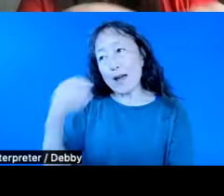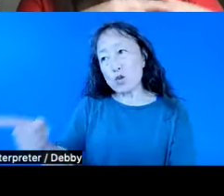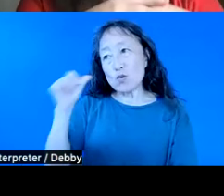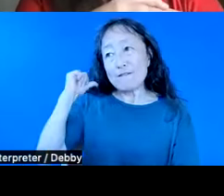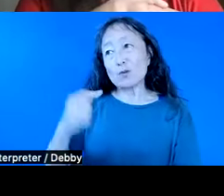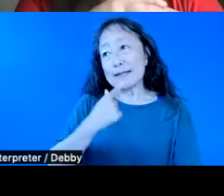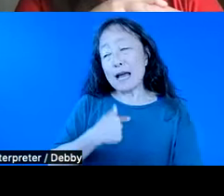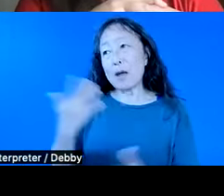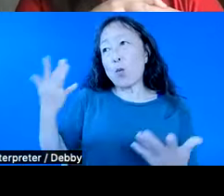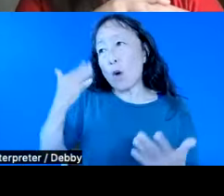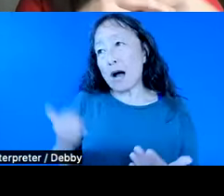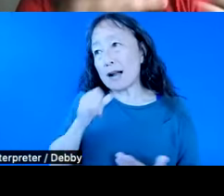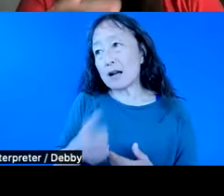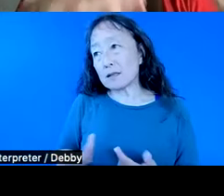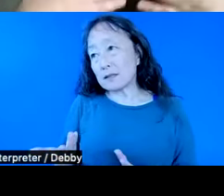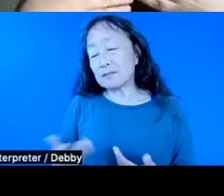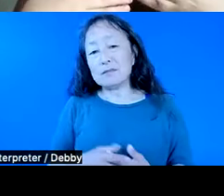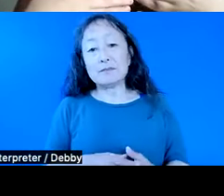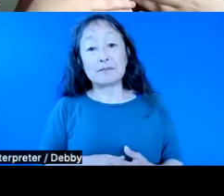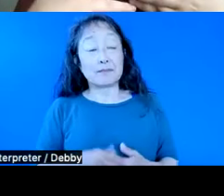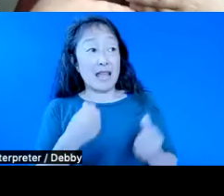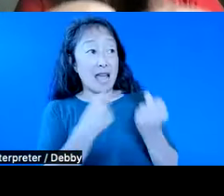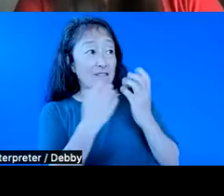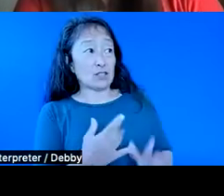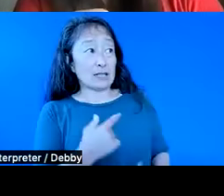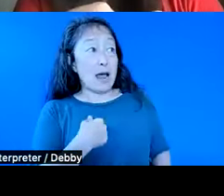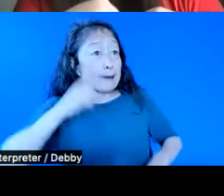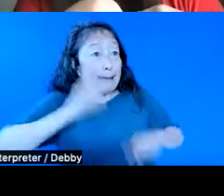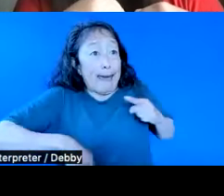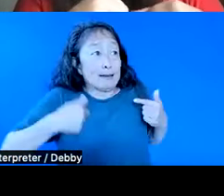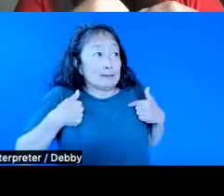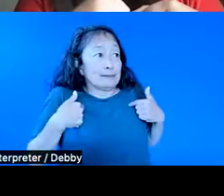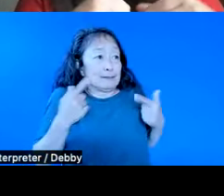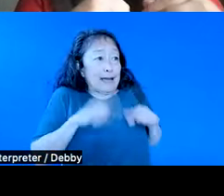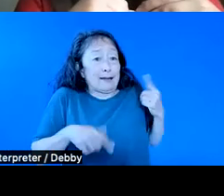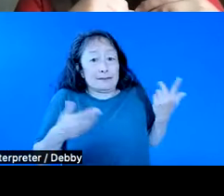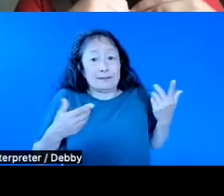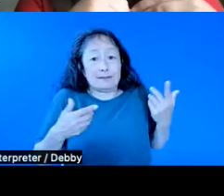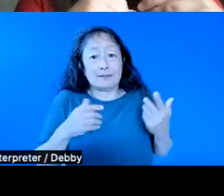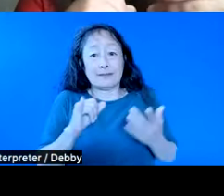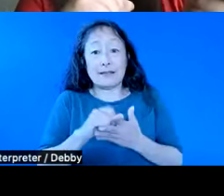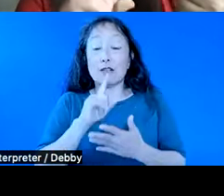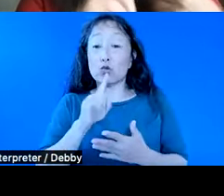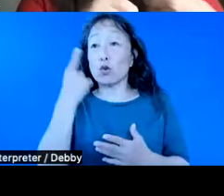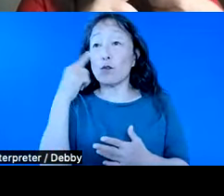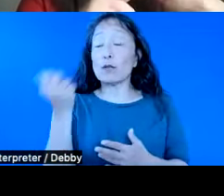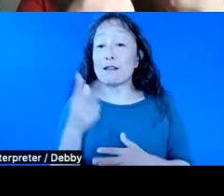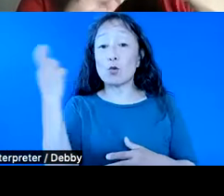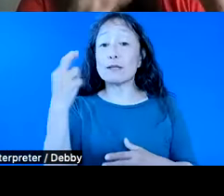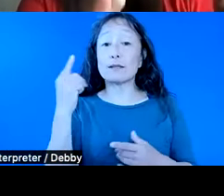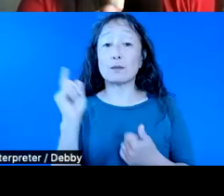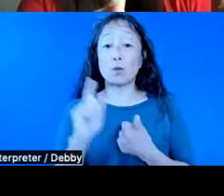this? And the advocate is like, I can't. And that's true in a couple of reasons, because